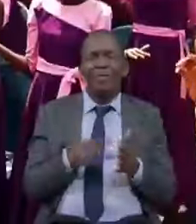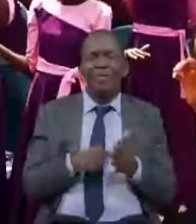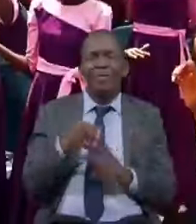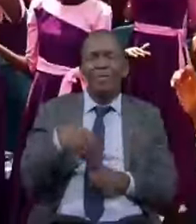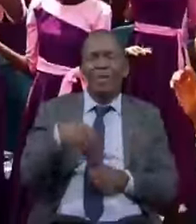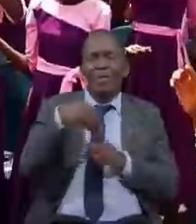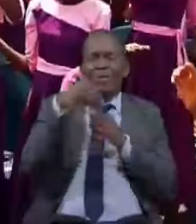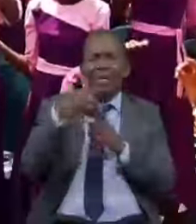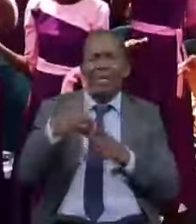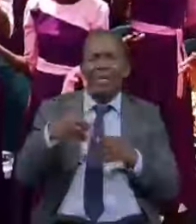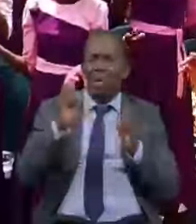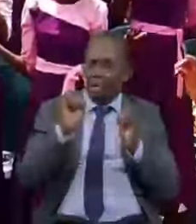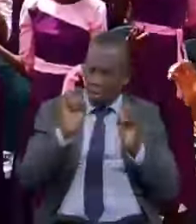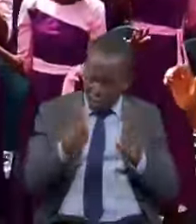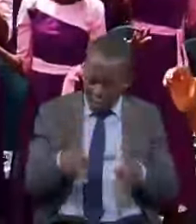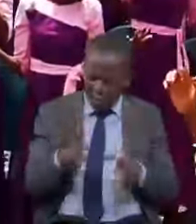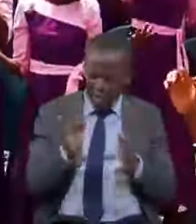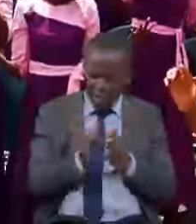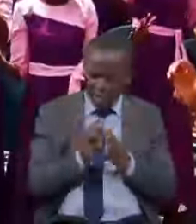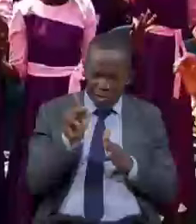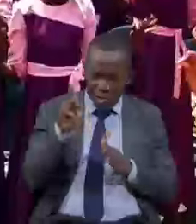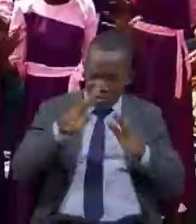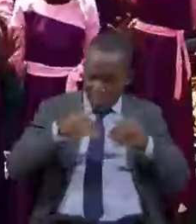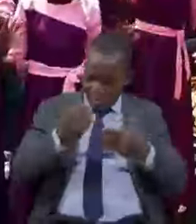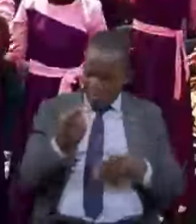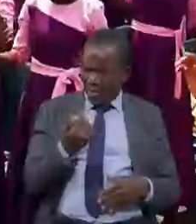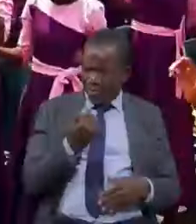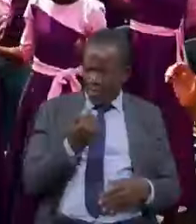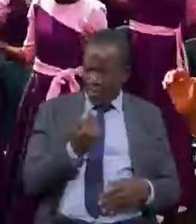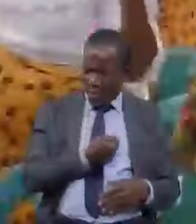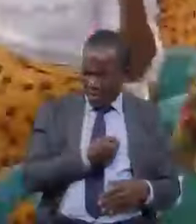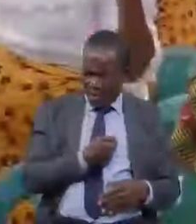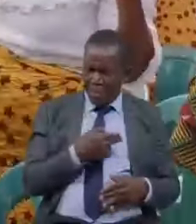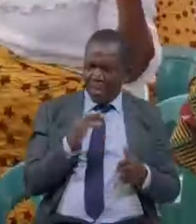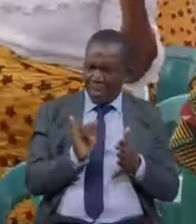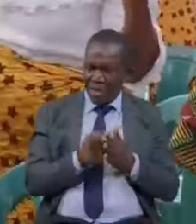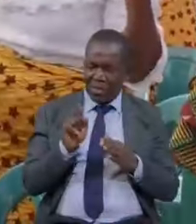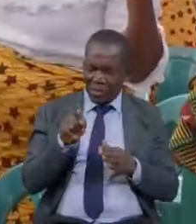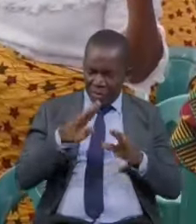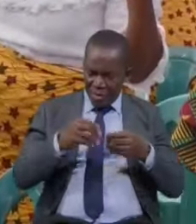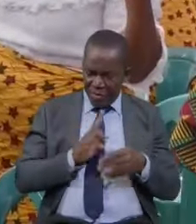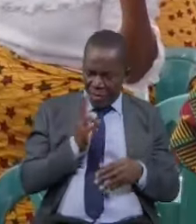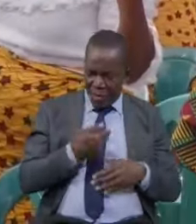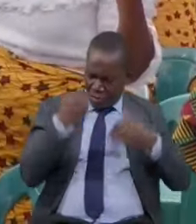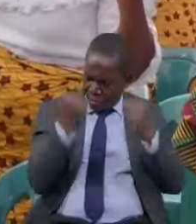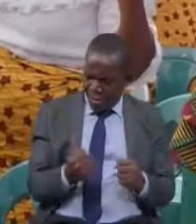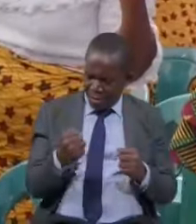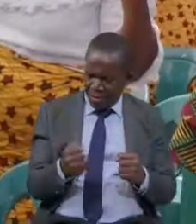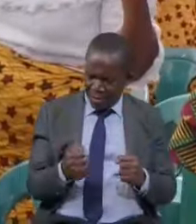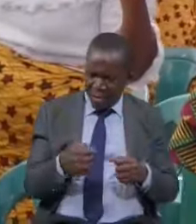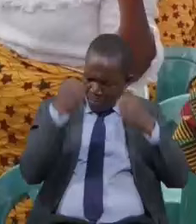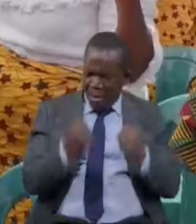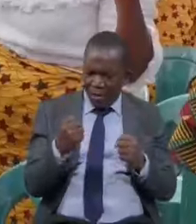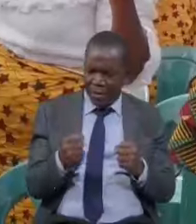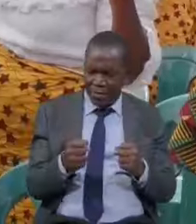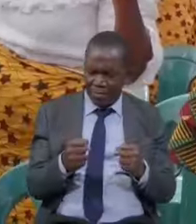us, that behold, I give unto you power. Power. Power to